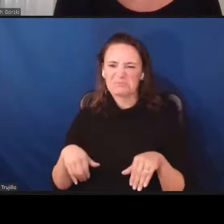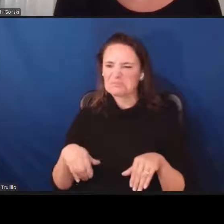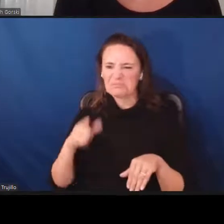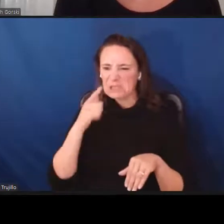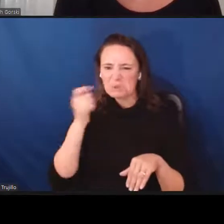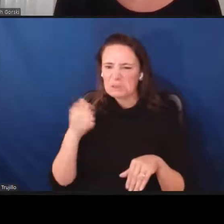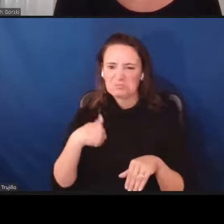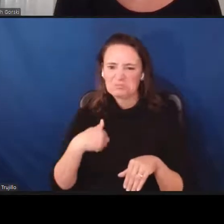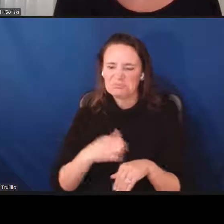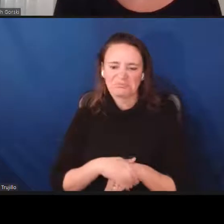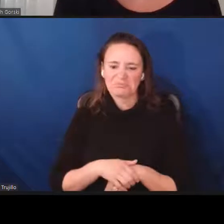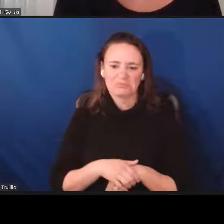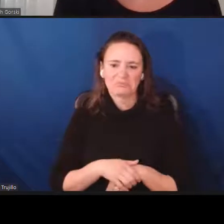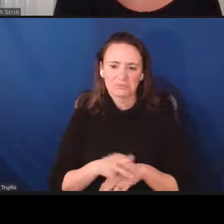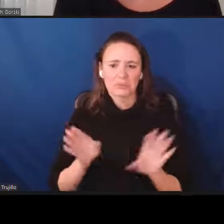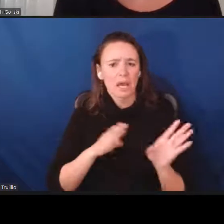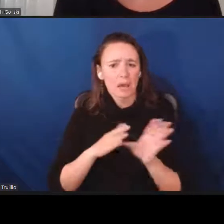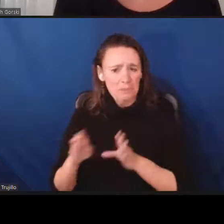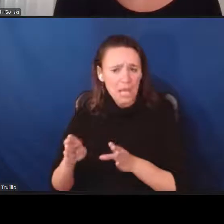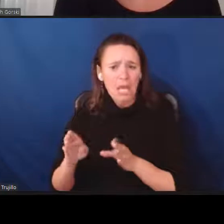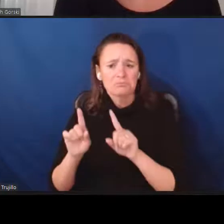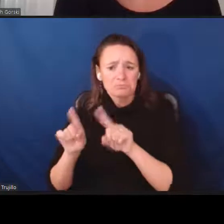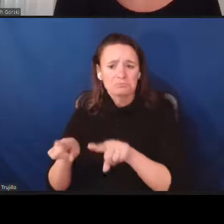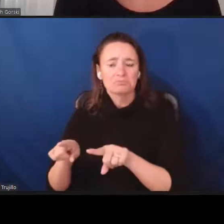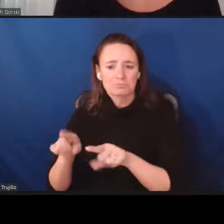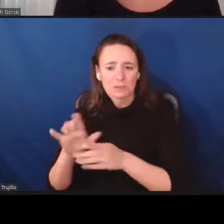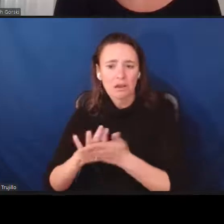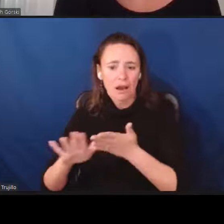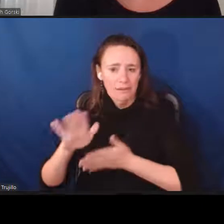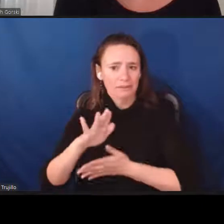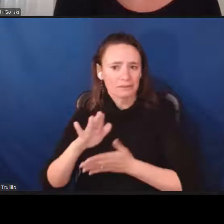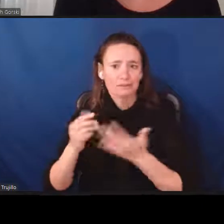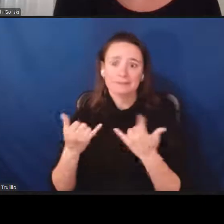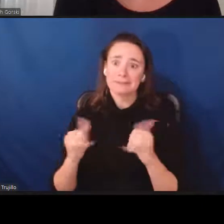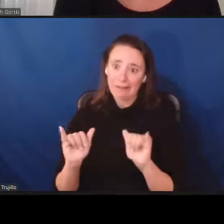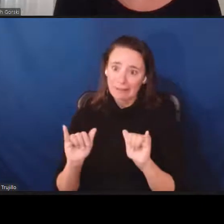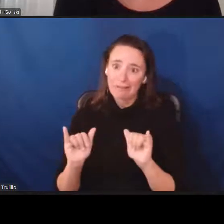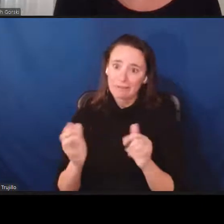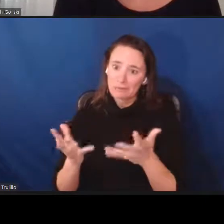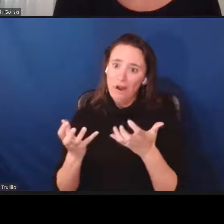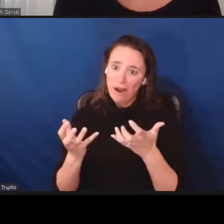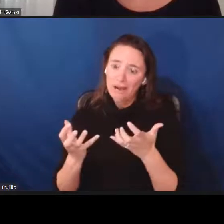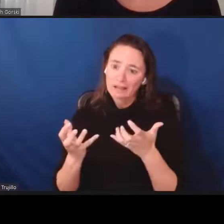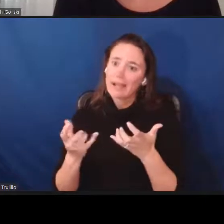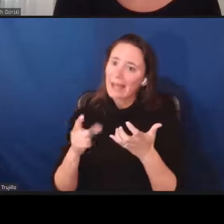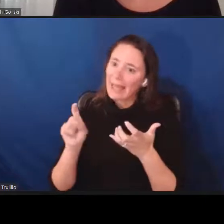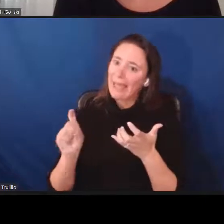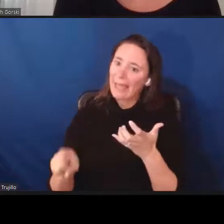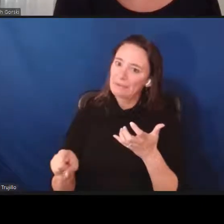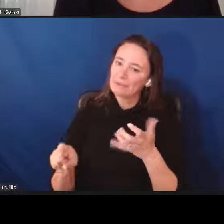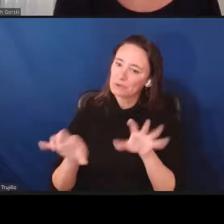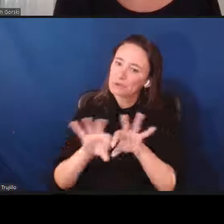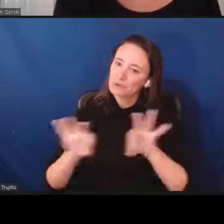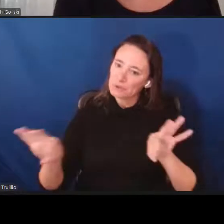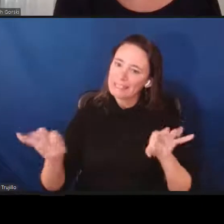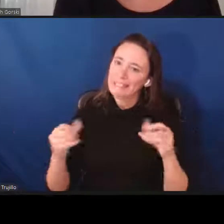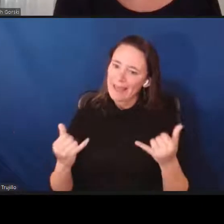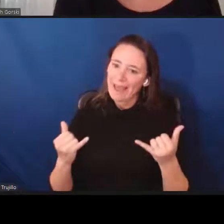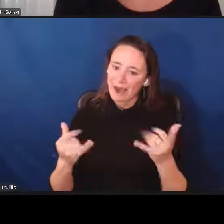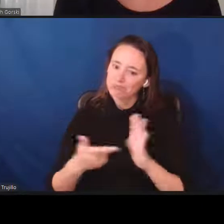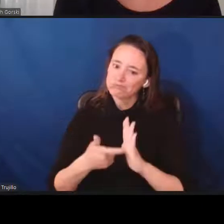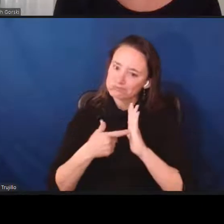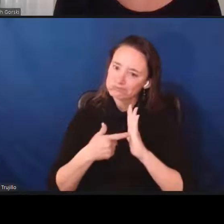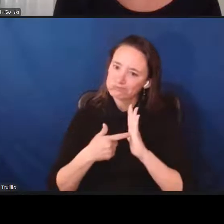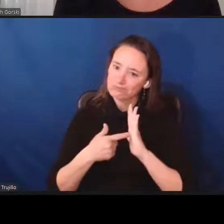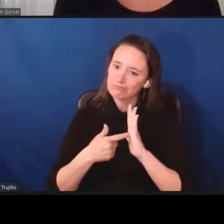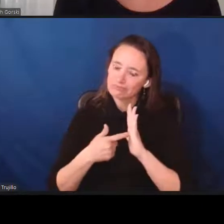I've always planned to go to college. I still want to go to college. In fact, I have to have a degree now, because there aren't a